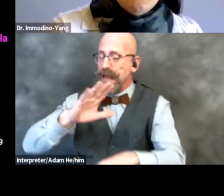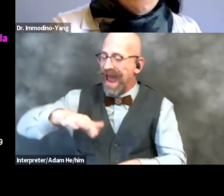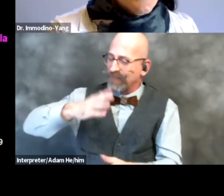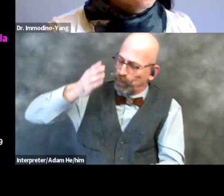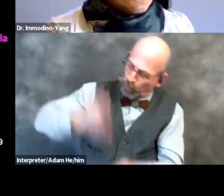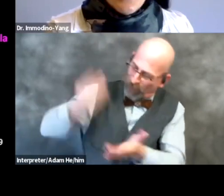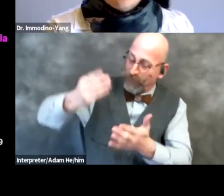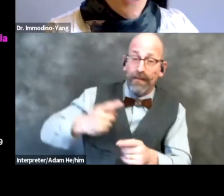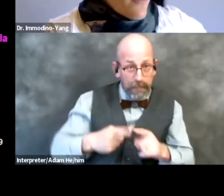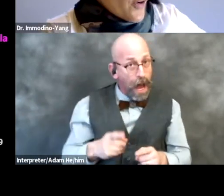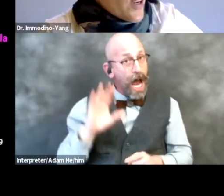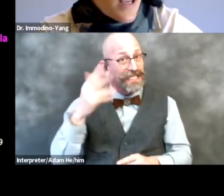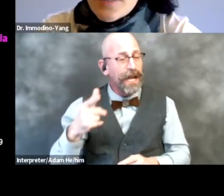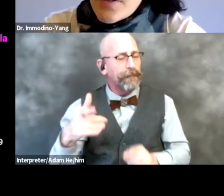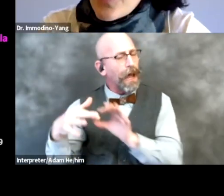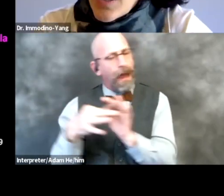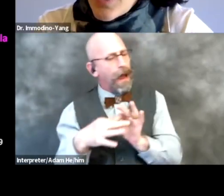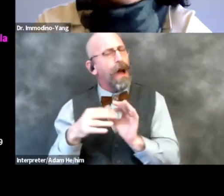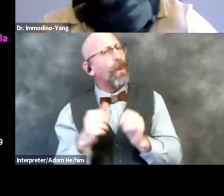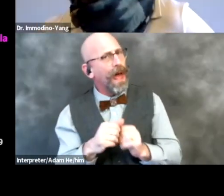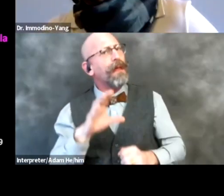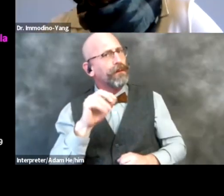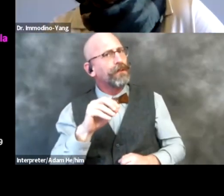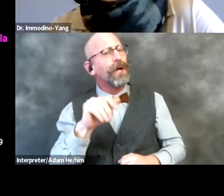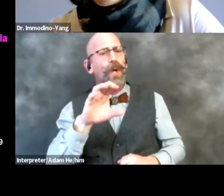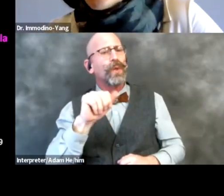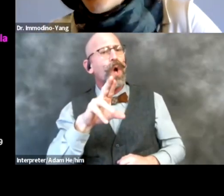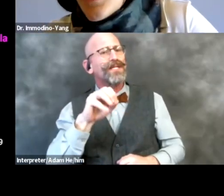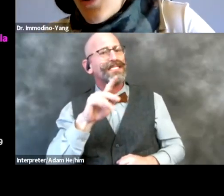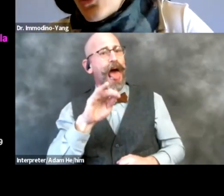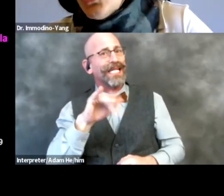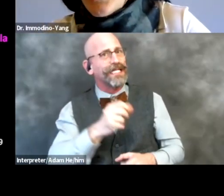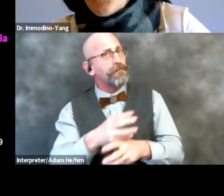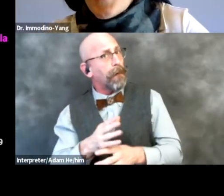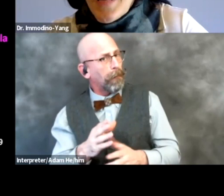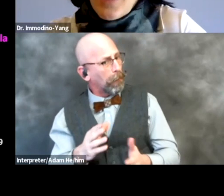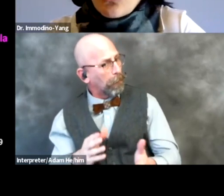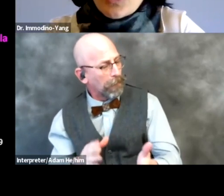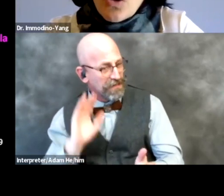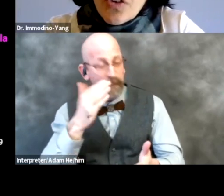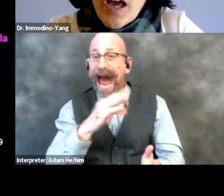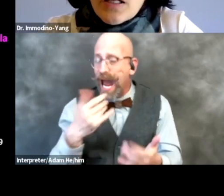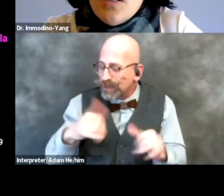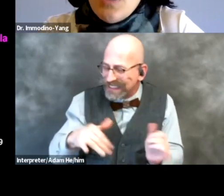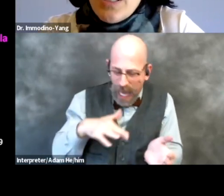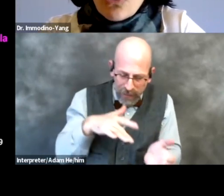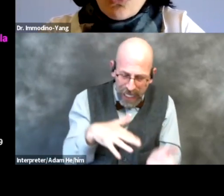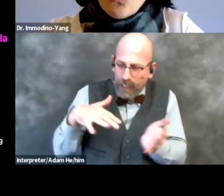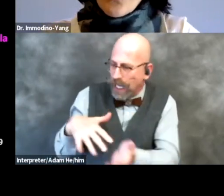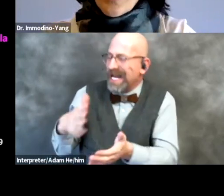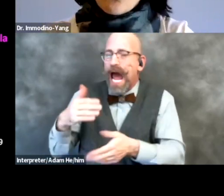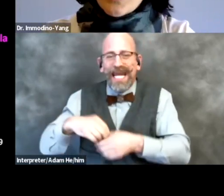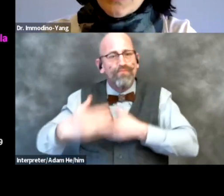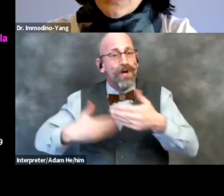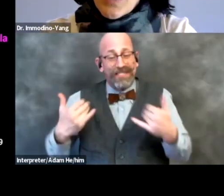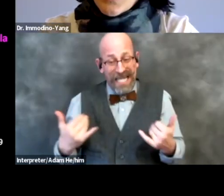causality. And we have various kinds of studies that are in progress right now to look at what this actually looks like in